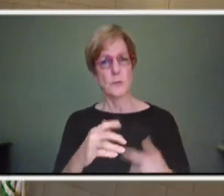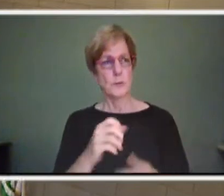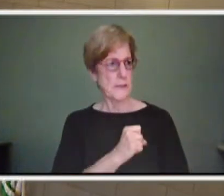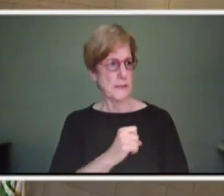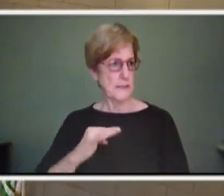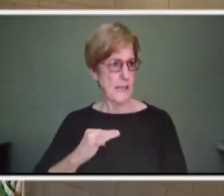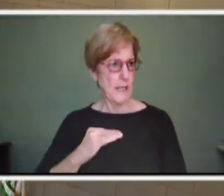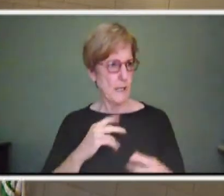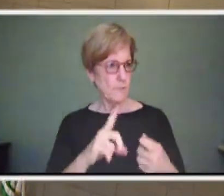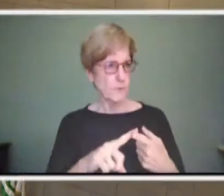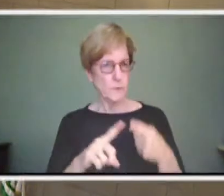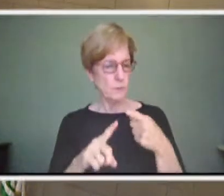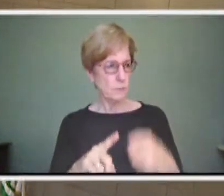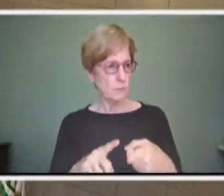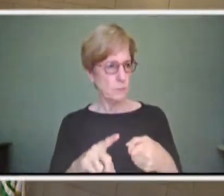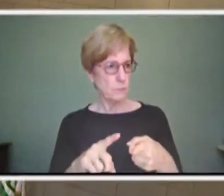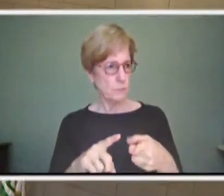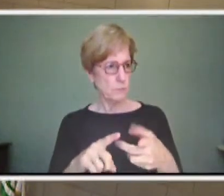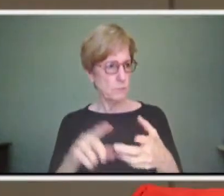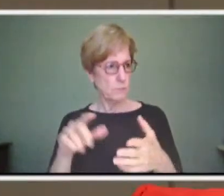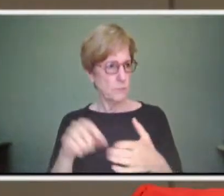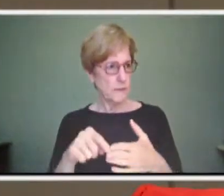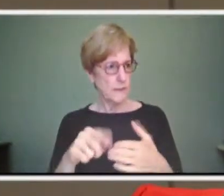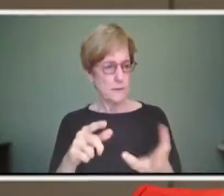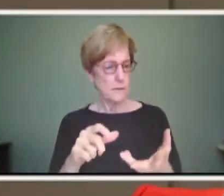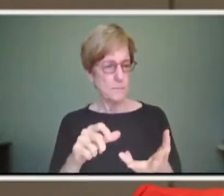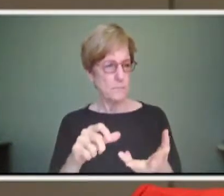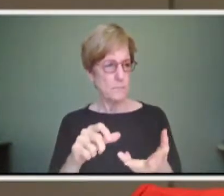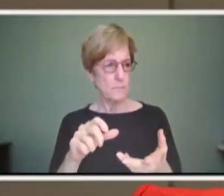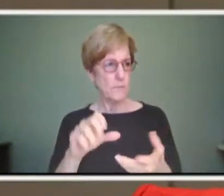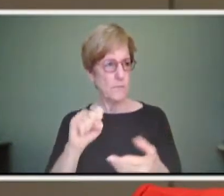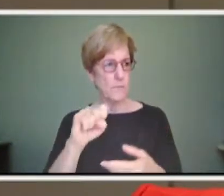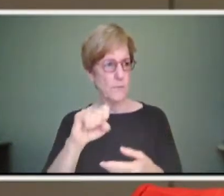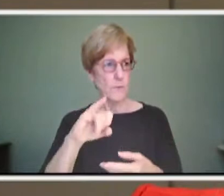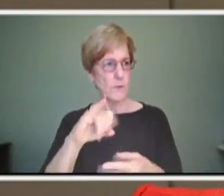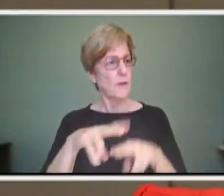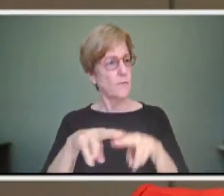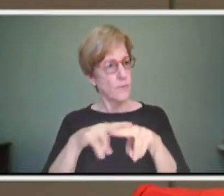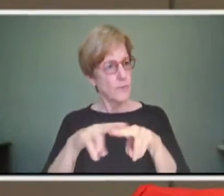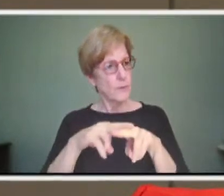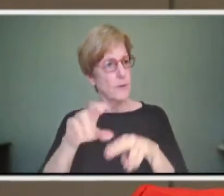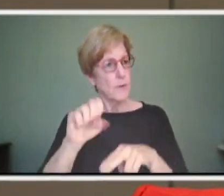address the Silver Line and lack of funding, Watlington's issue?